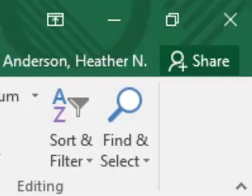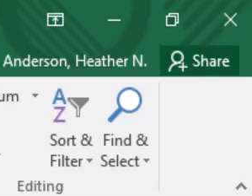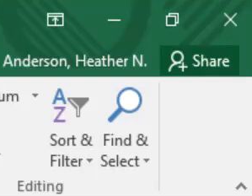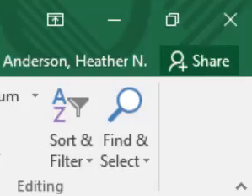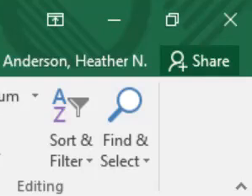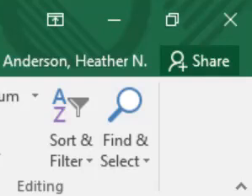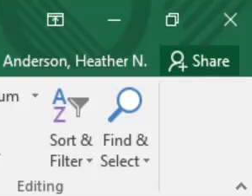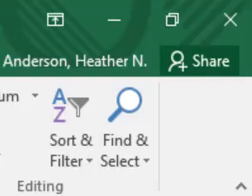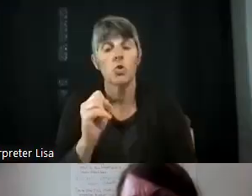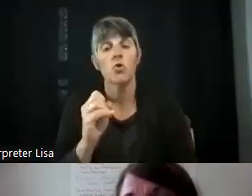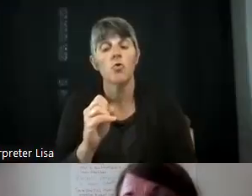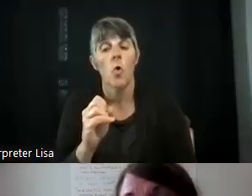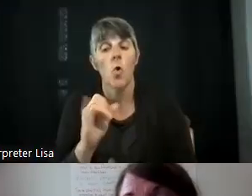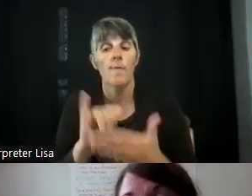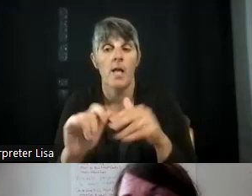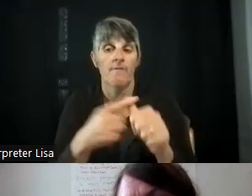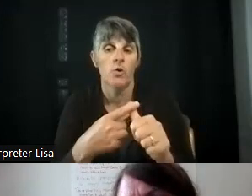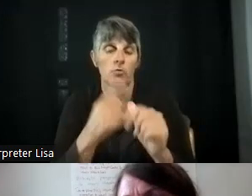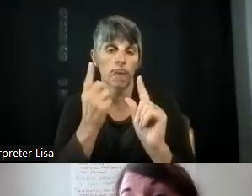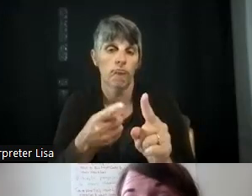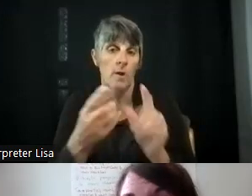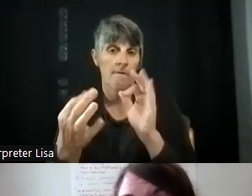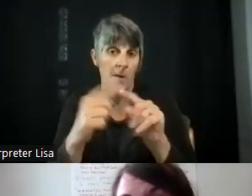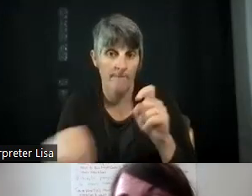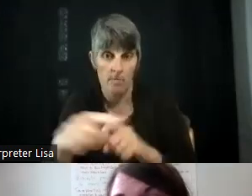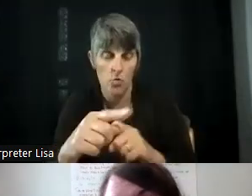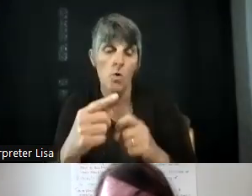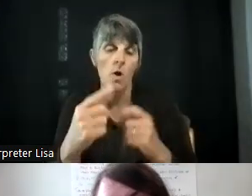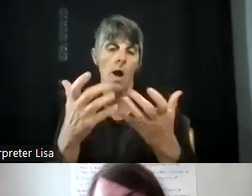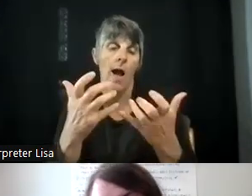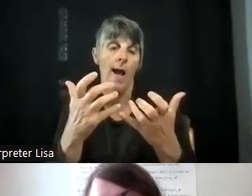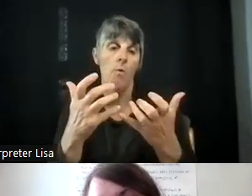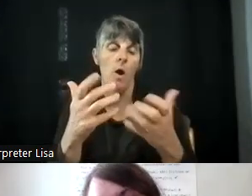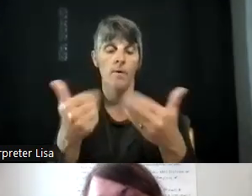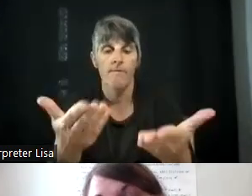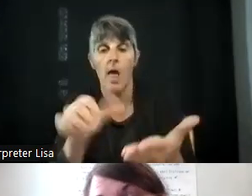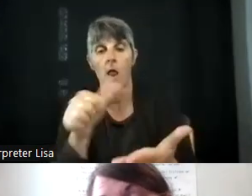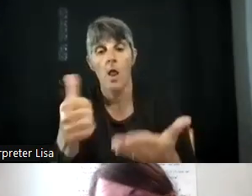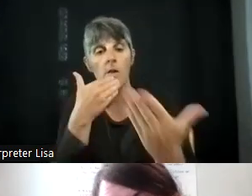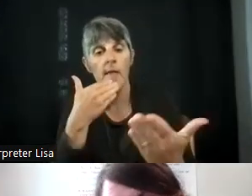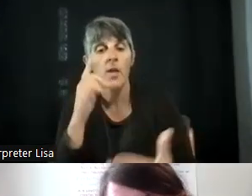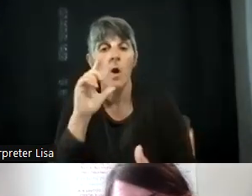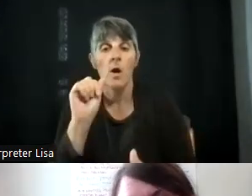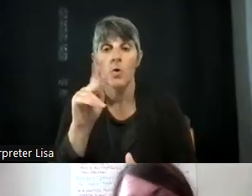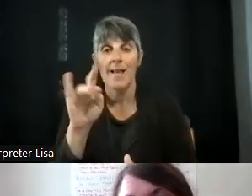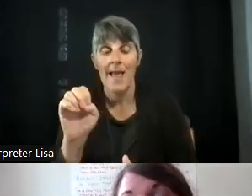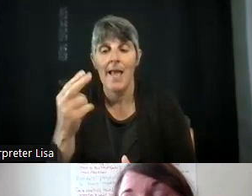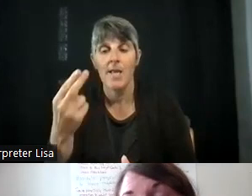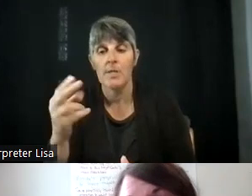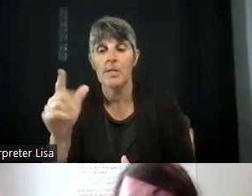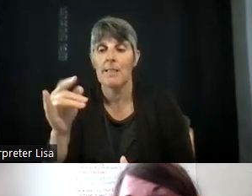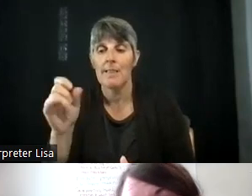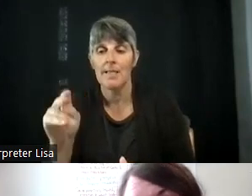allocations. So that's the first thing we want to get feedback from you all. And I want to give another thank you to Annette Humanis Gleason for doing